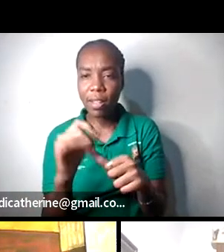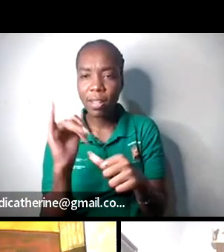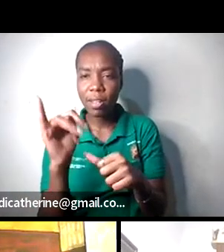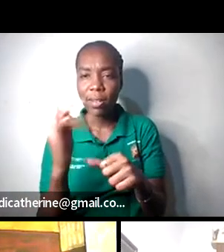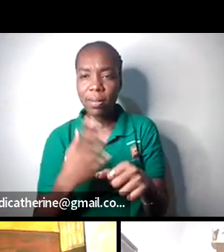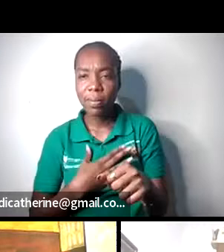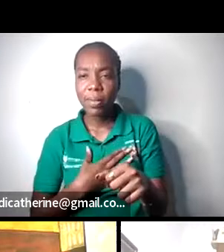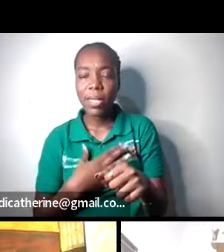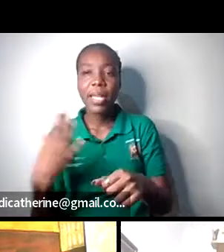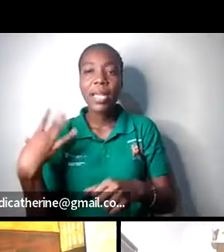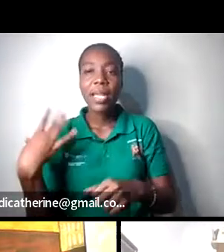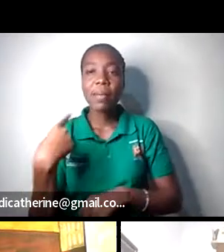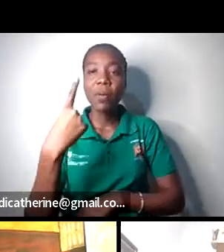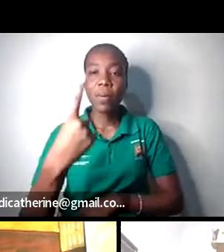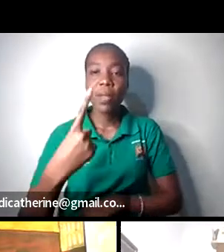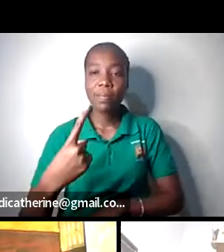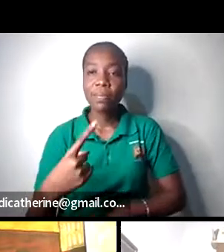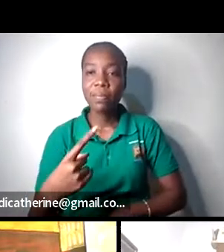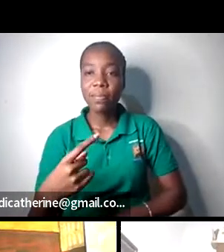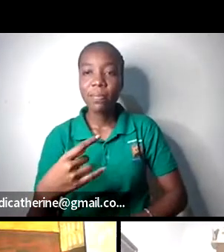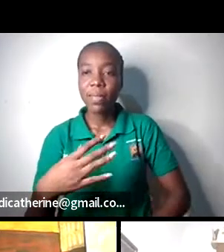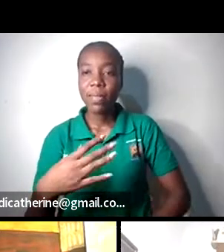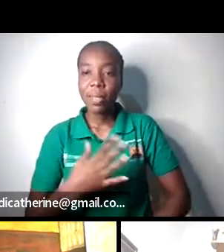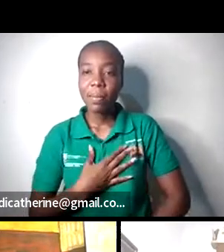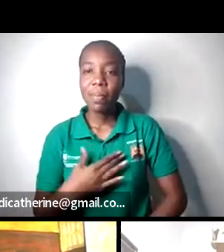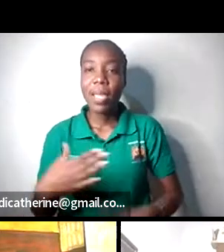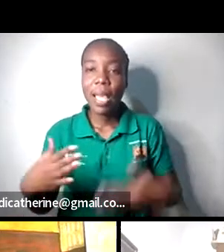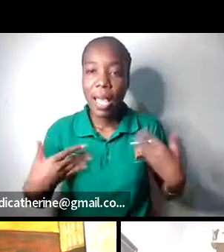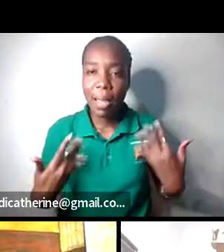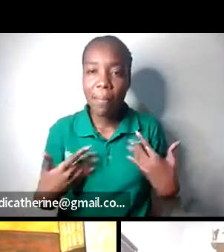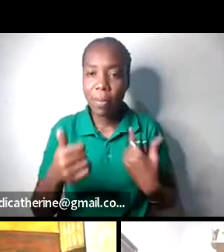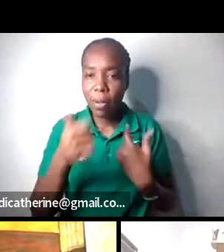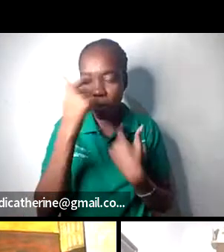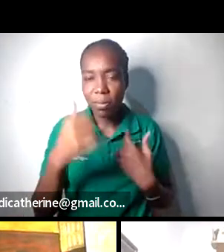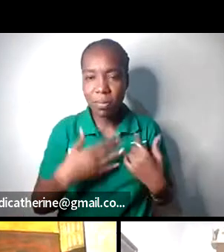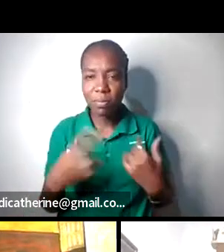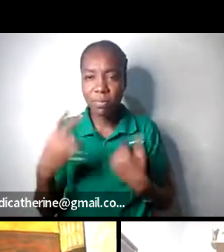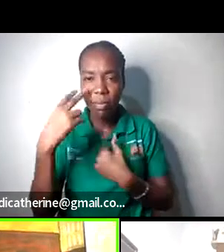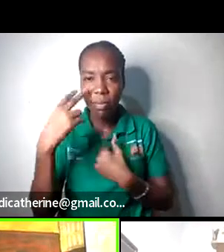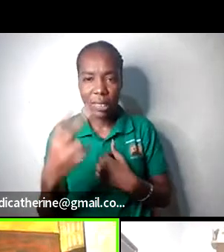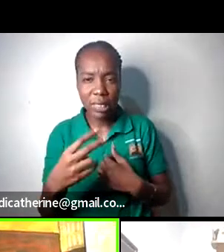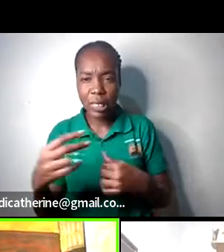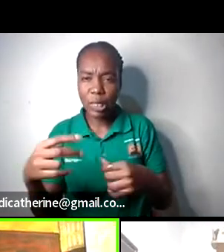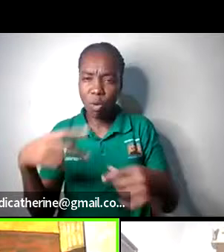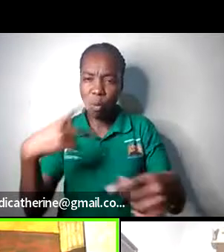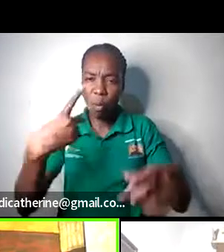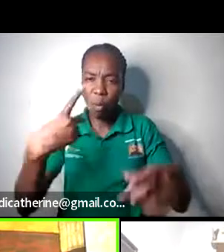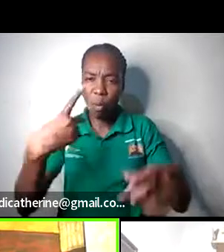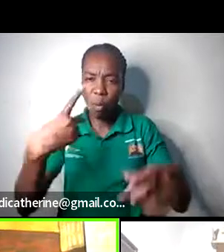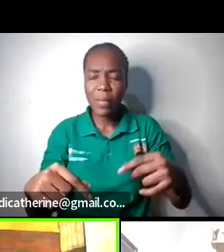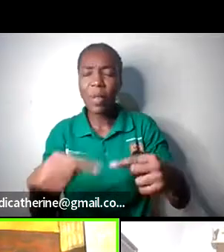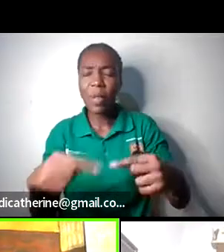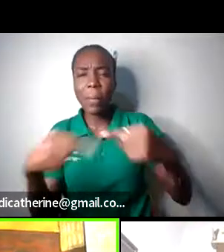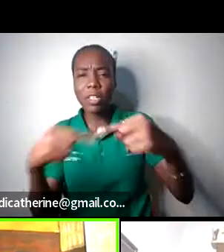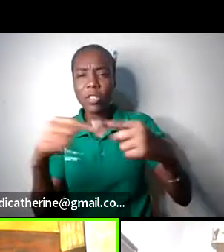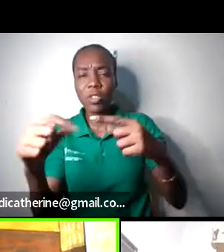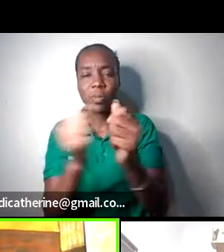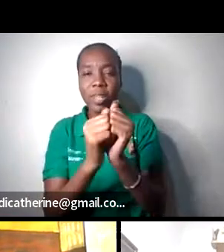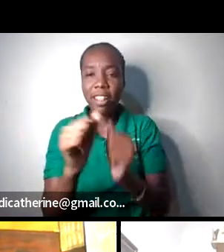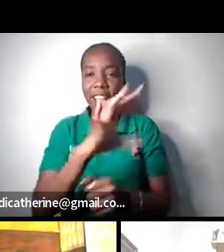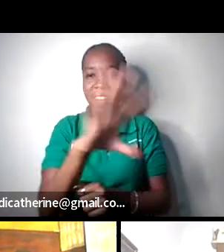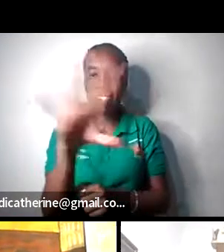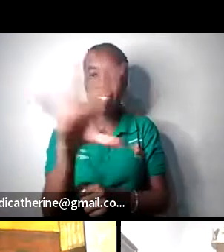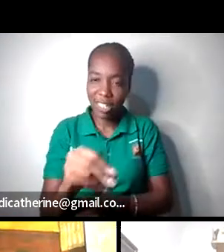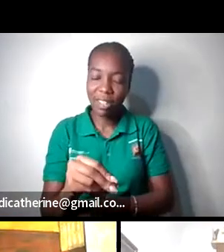glad James is always, beating you up on the Africanism and Africa Month. Number two,